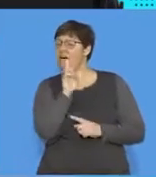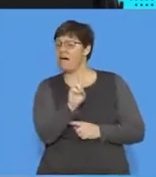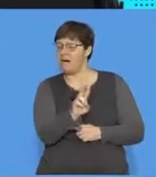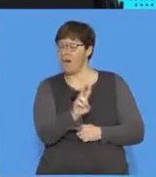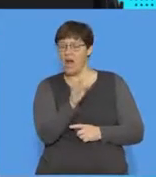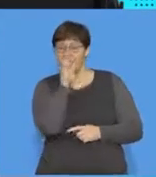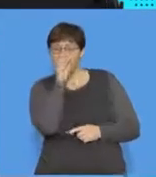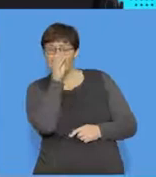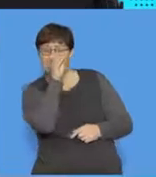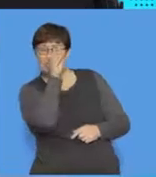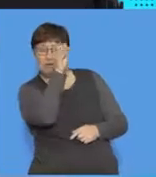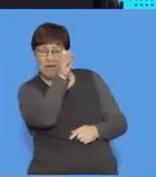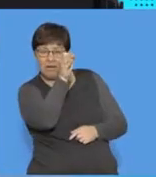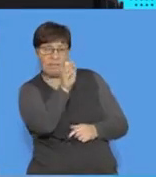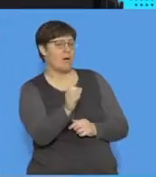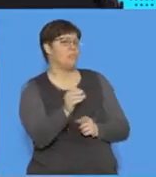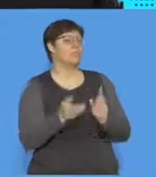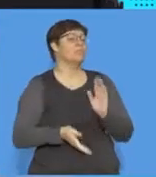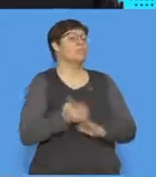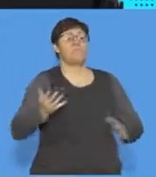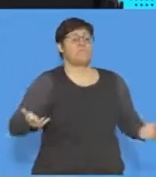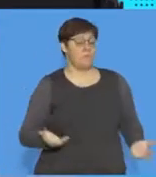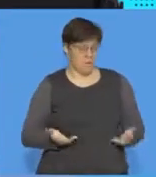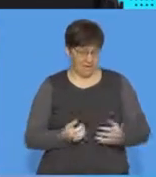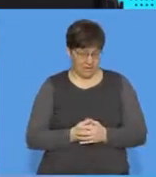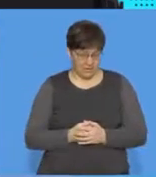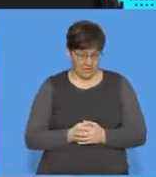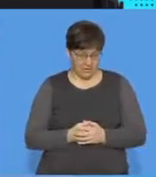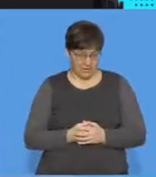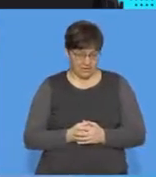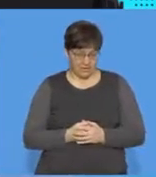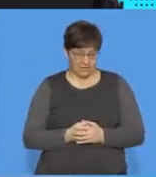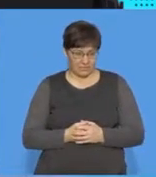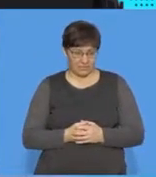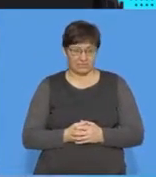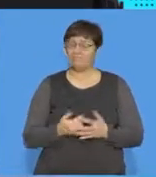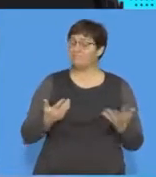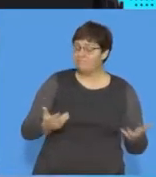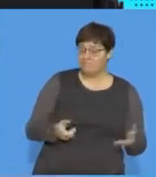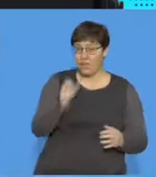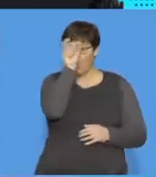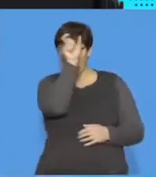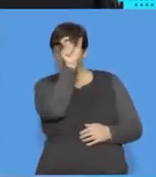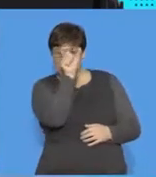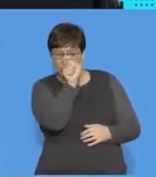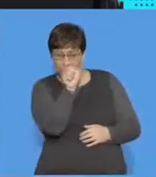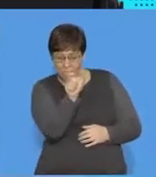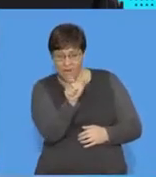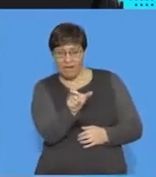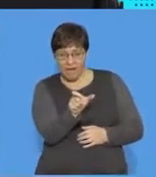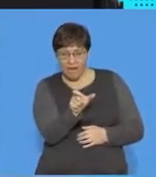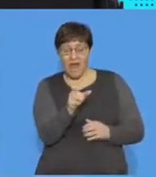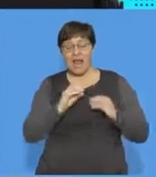the future. So as we get to these particular terms, in the context of the